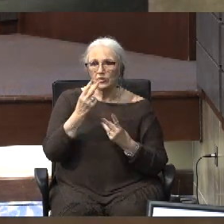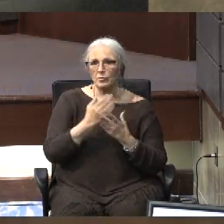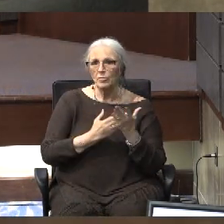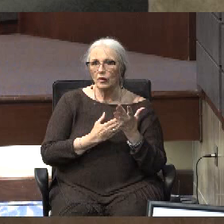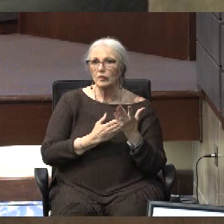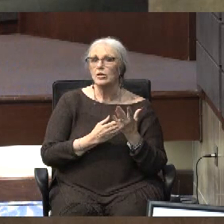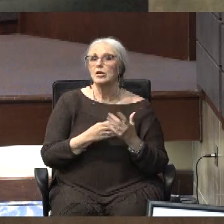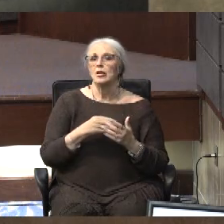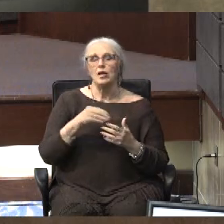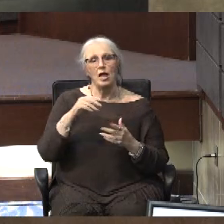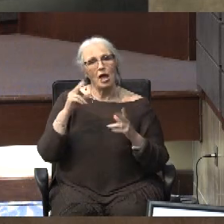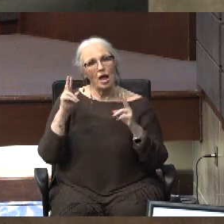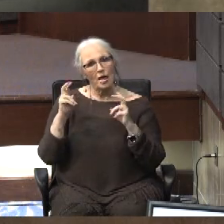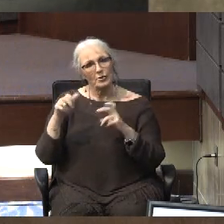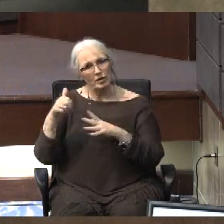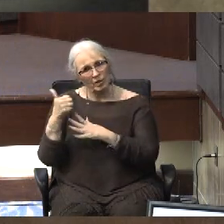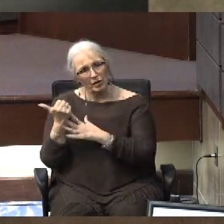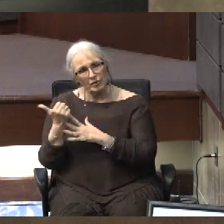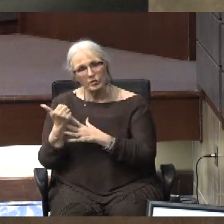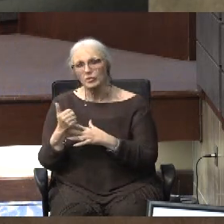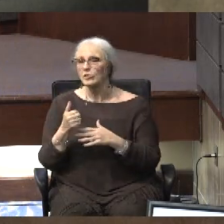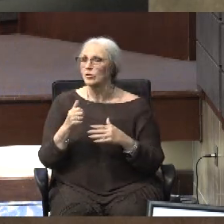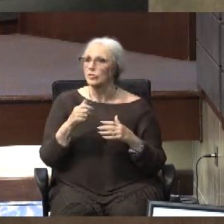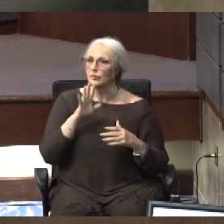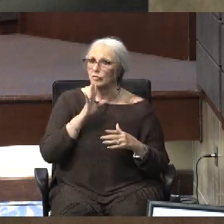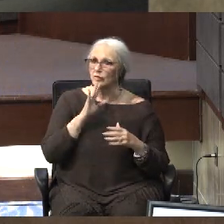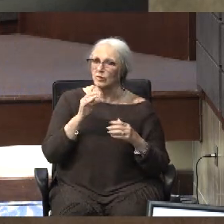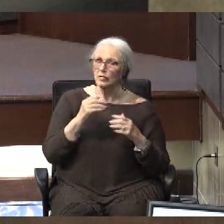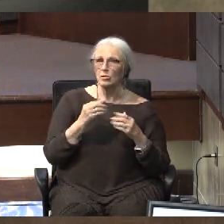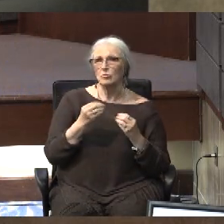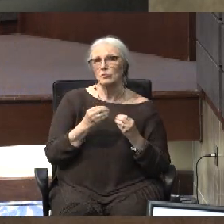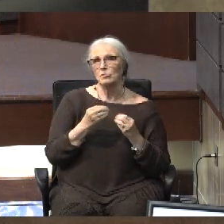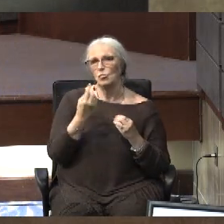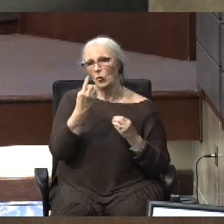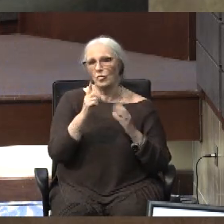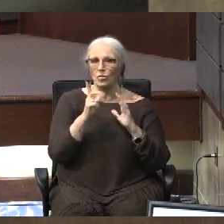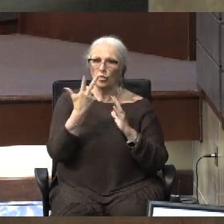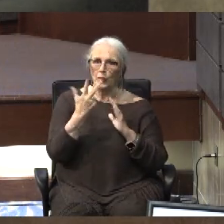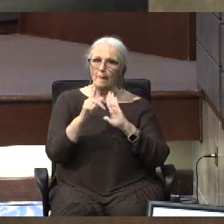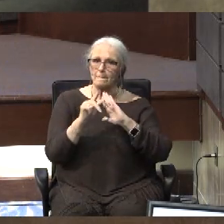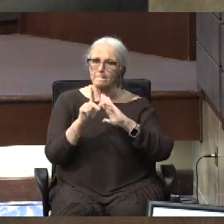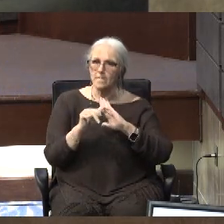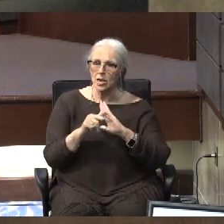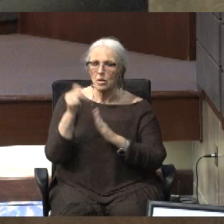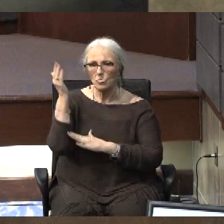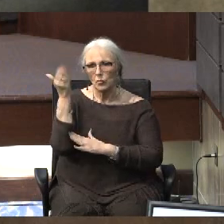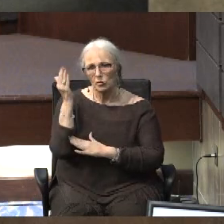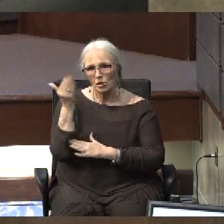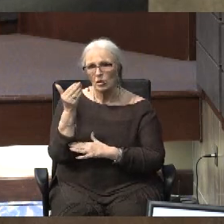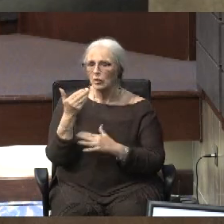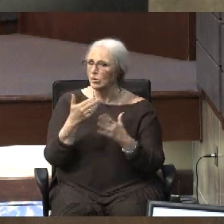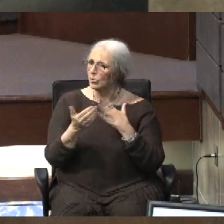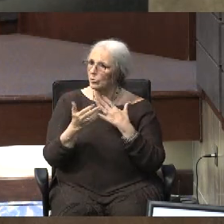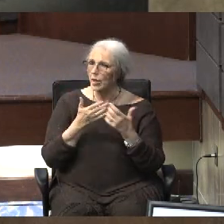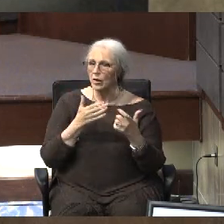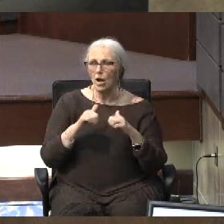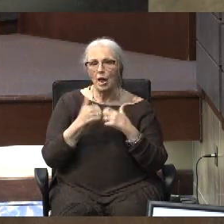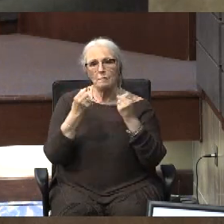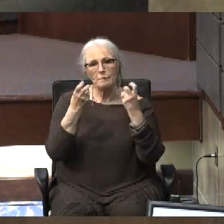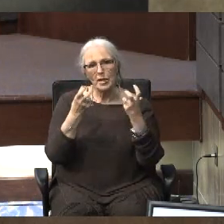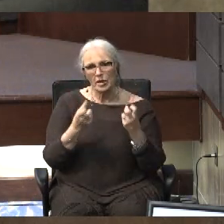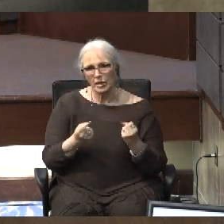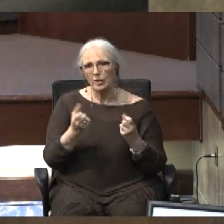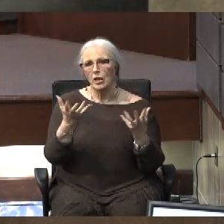agenda. On items other than public hearings, speakers will be allotted 1 3-minute presentation regardless of the number of agenda items the speaker wishes